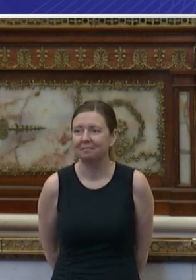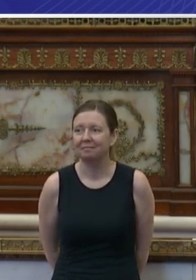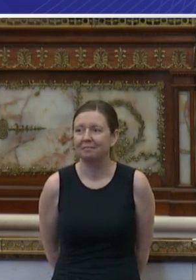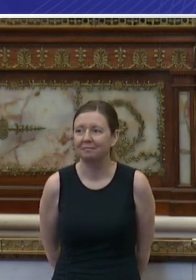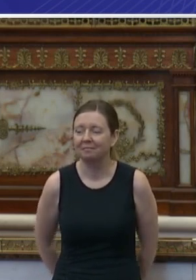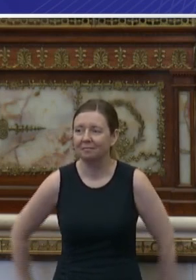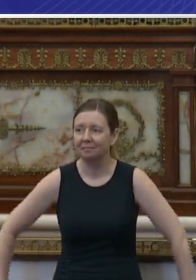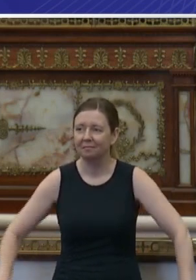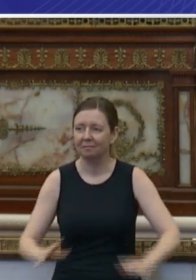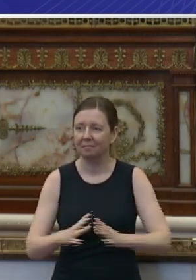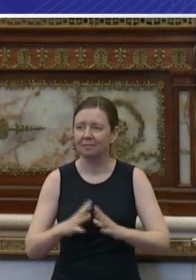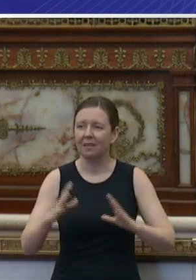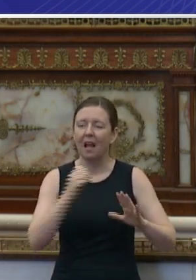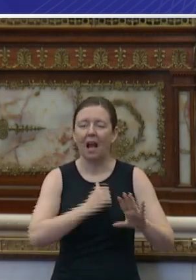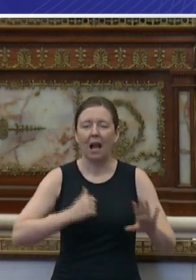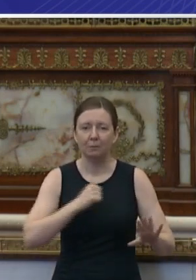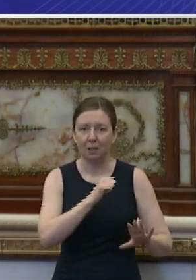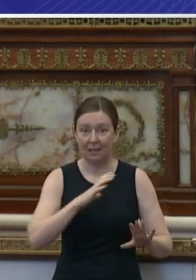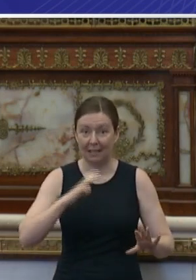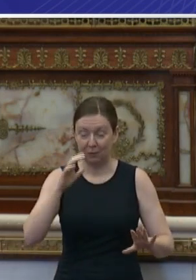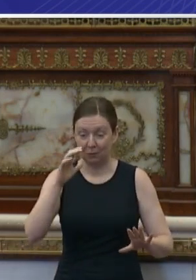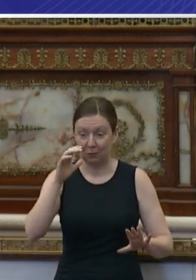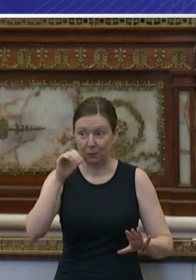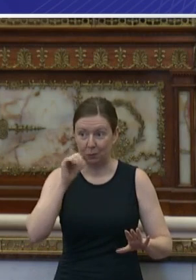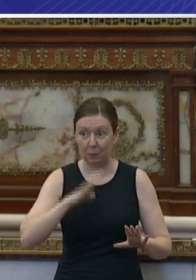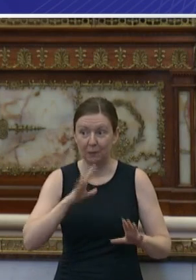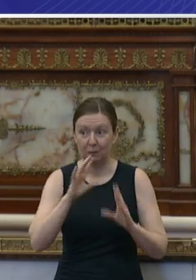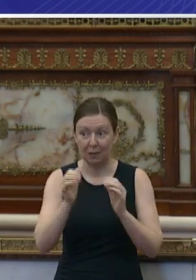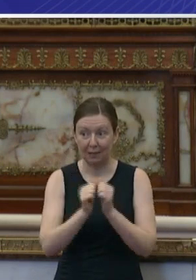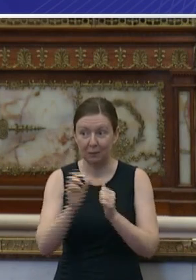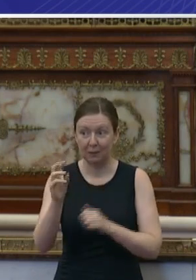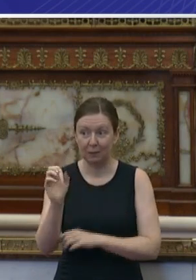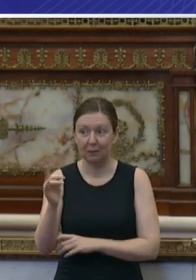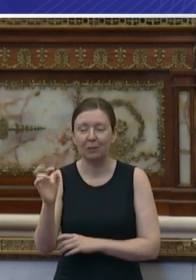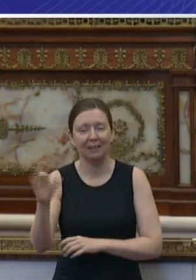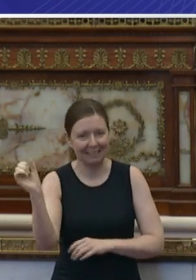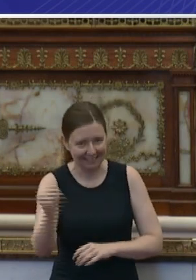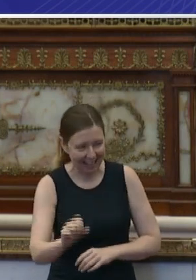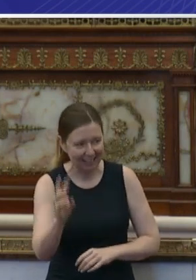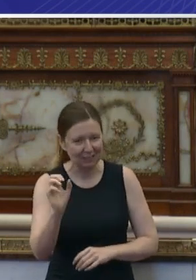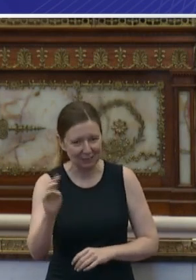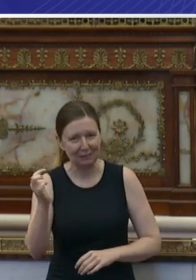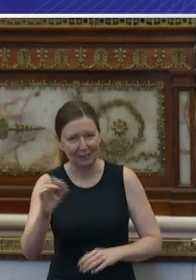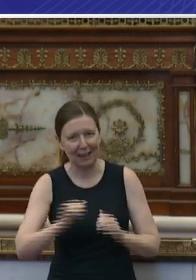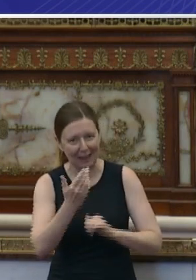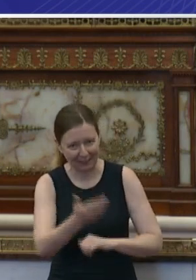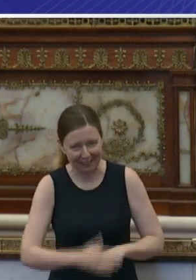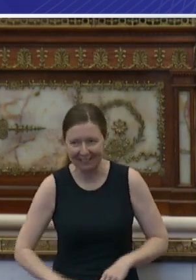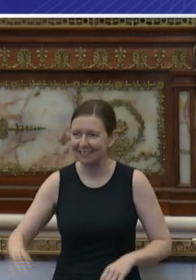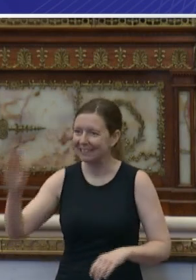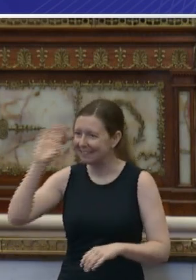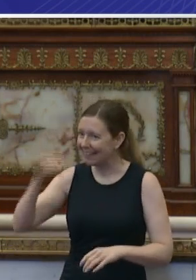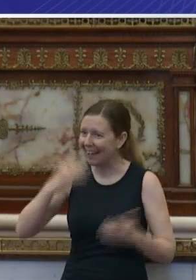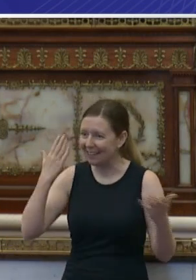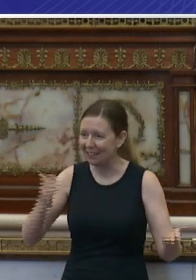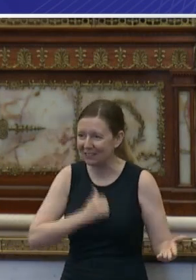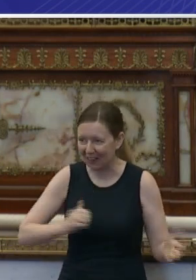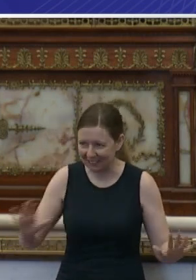I think she's... I'm sorry, Councilman, are you talking to William Carter? Yes, to William Carter. How are you? Oh, hey, how you doing? I didn't